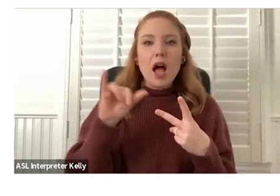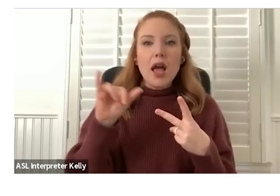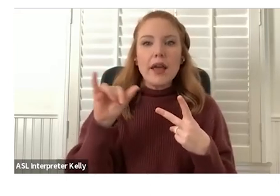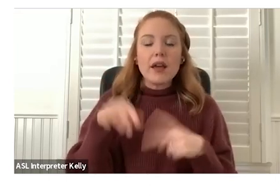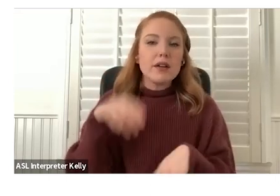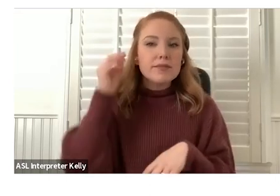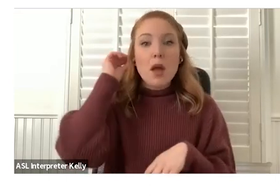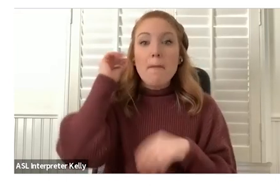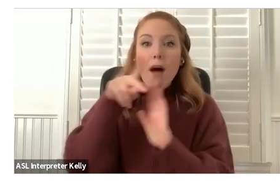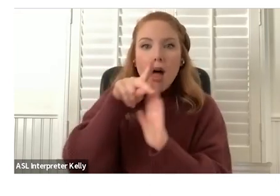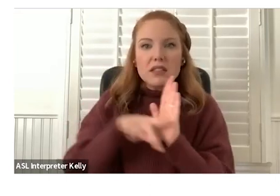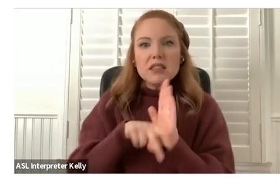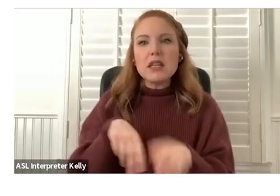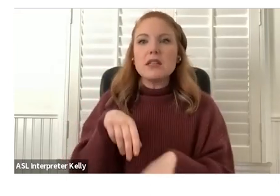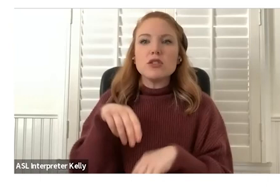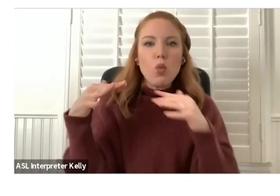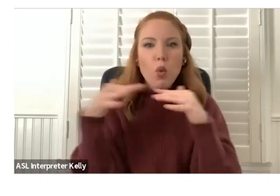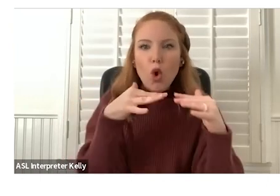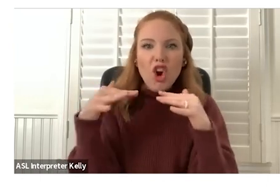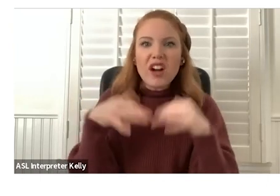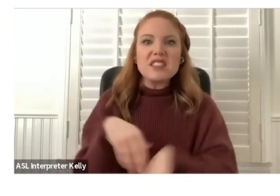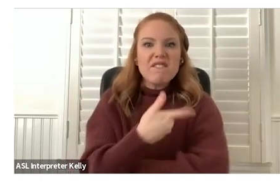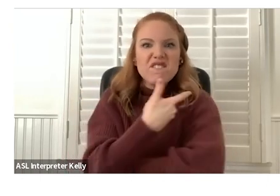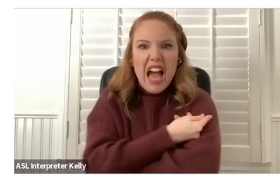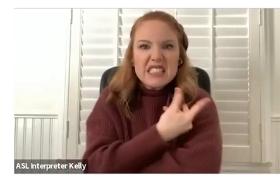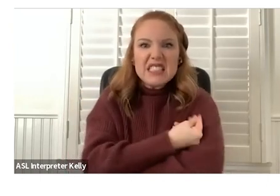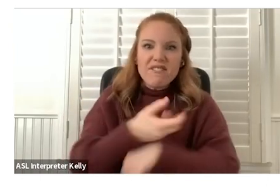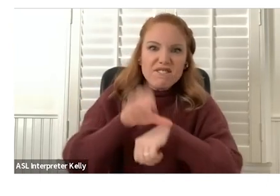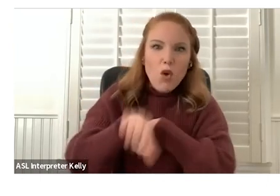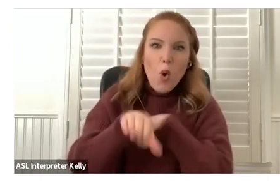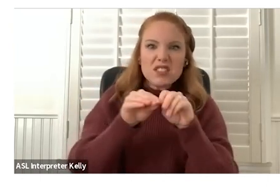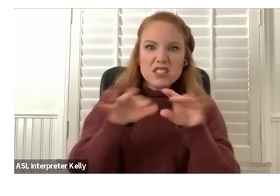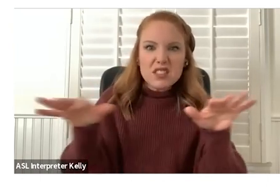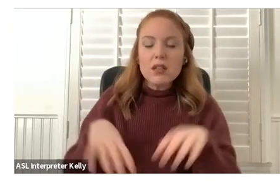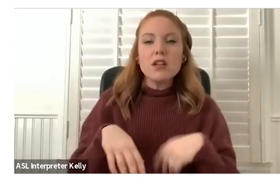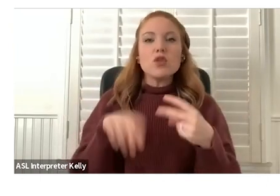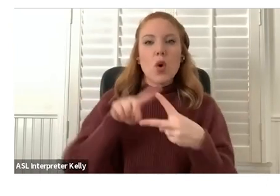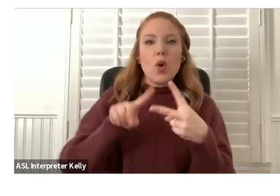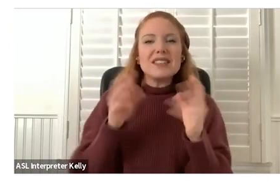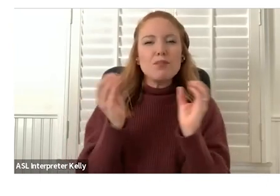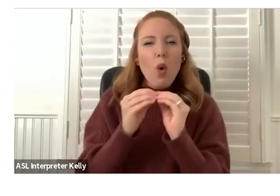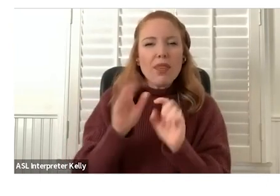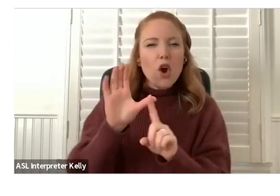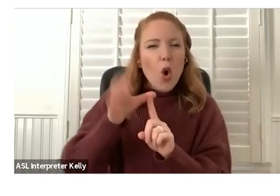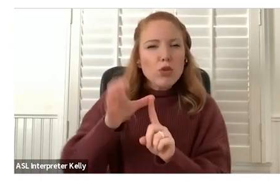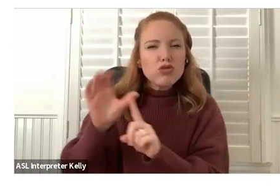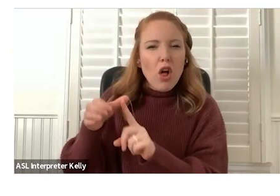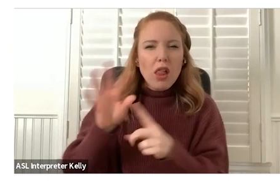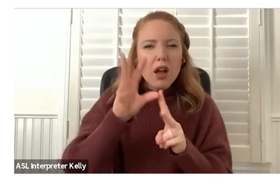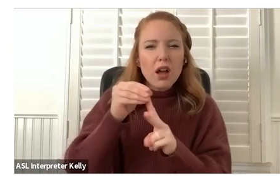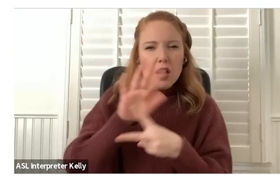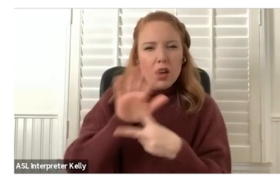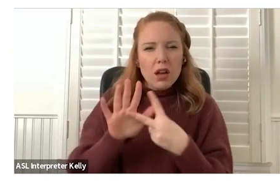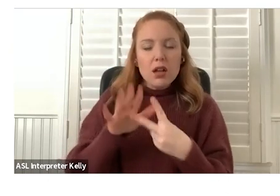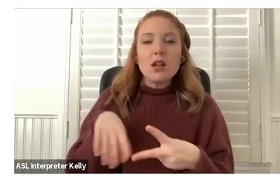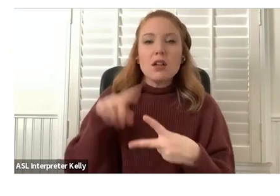that is so present in the European imaginary? And remember here, we're referring to also European outposts, such as the United